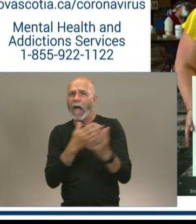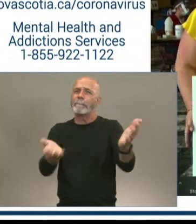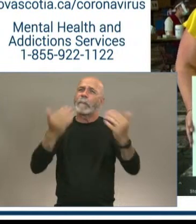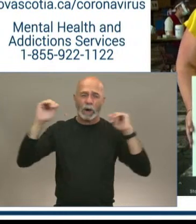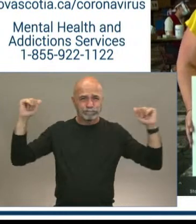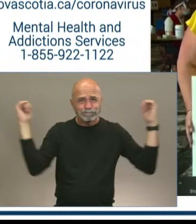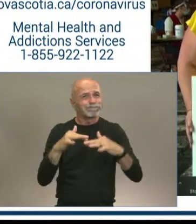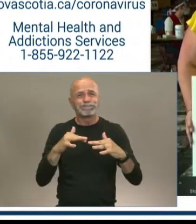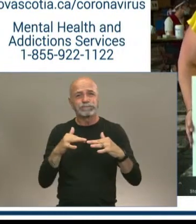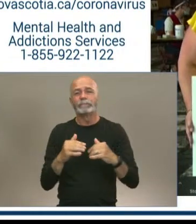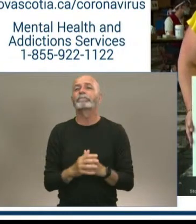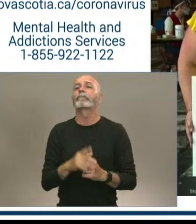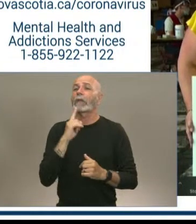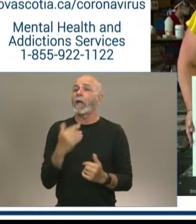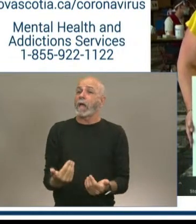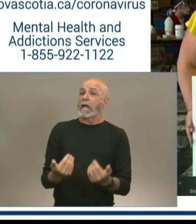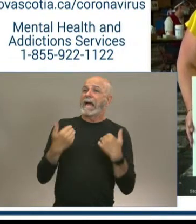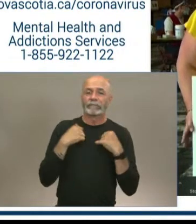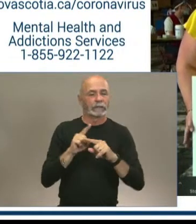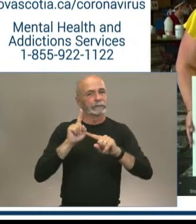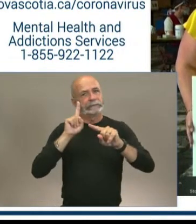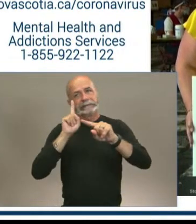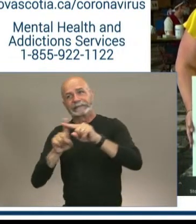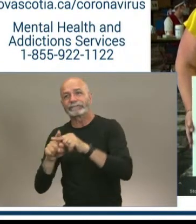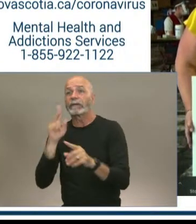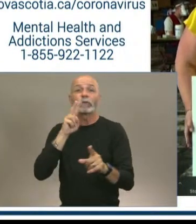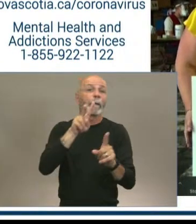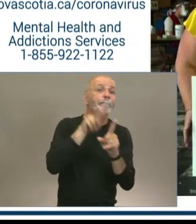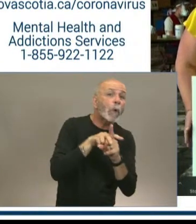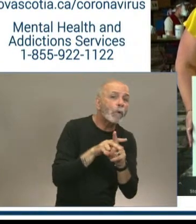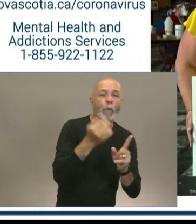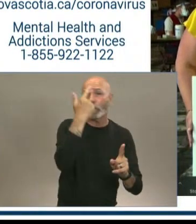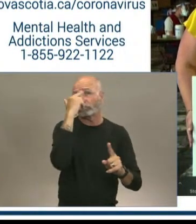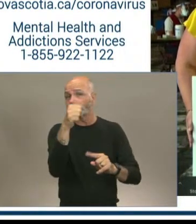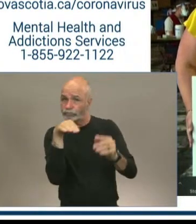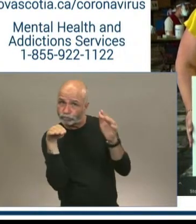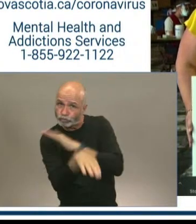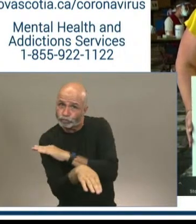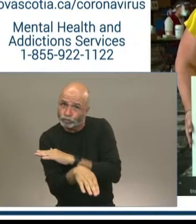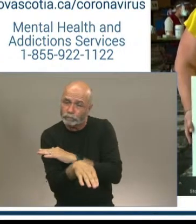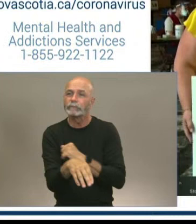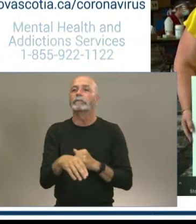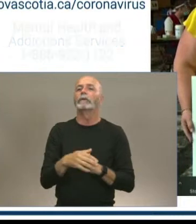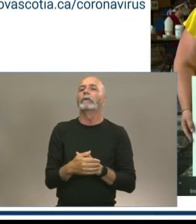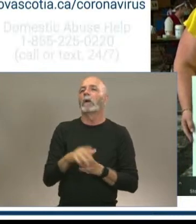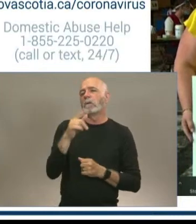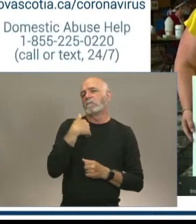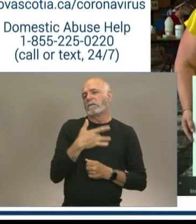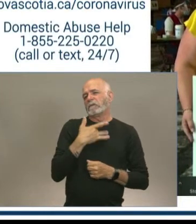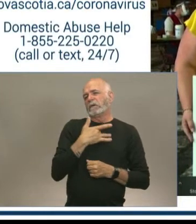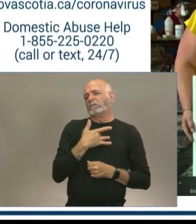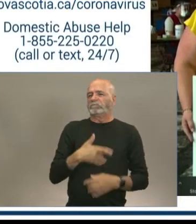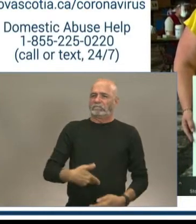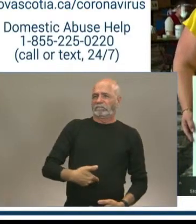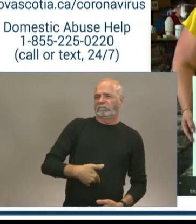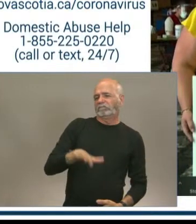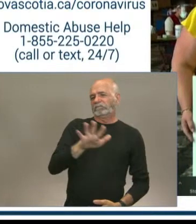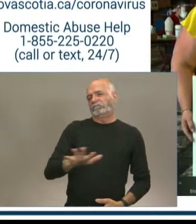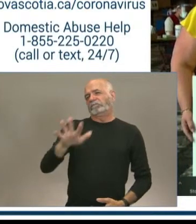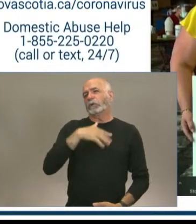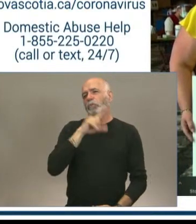a mixed model of booked appointments as well as the walk-ins. So we'll be immunizing about 1,500 people today at the Convention